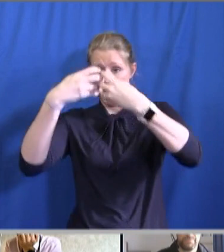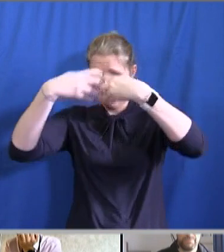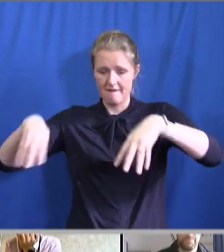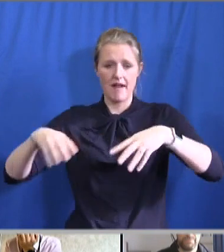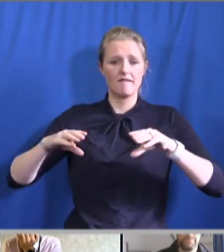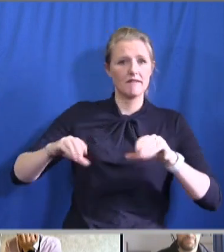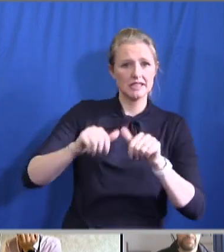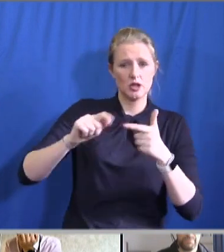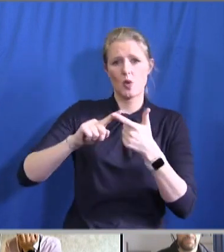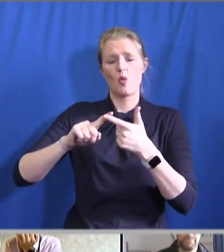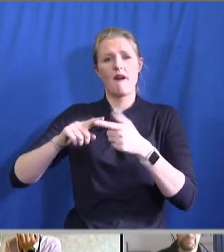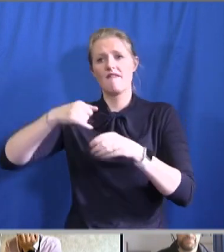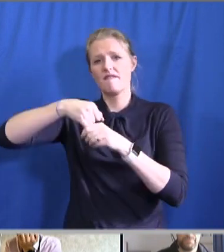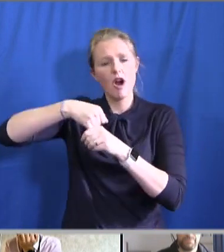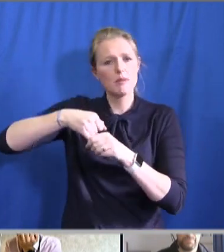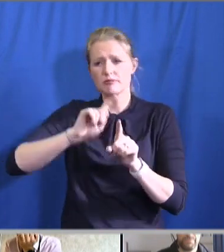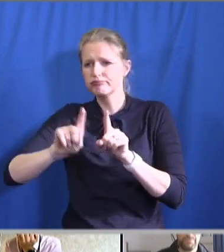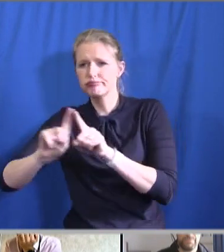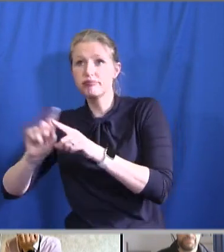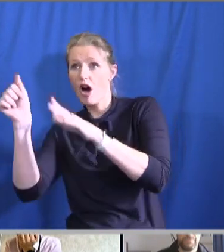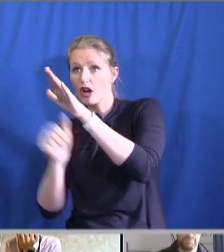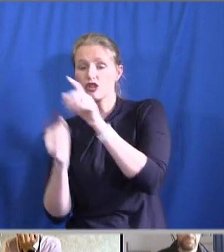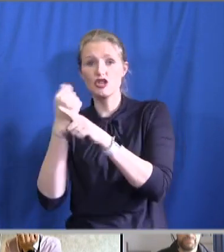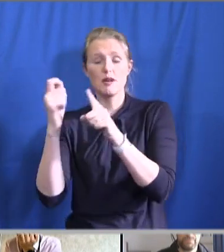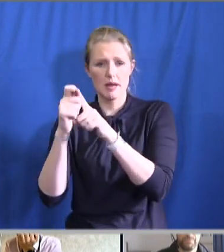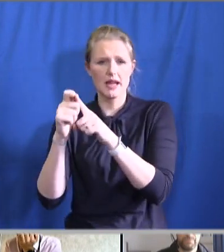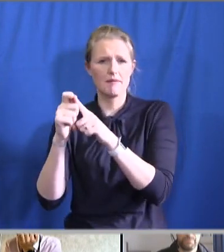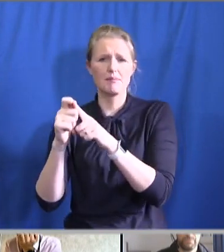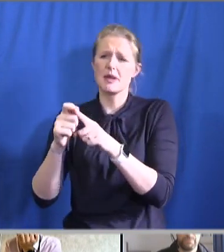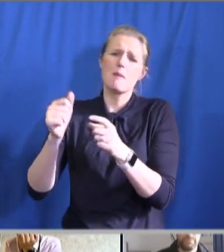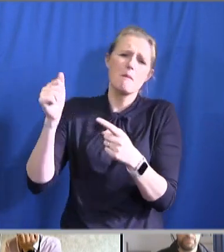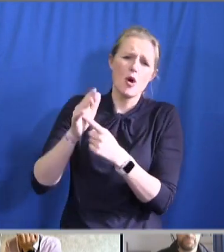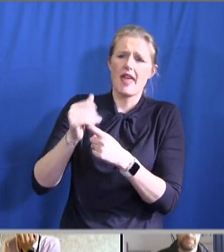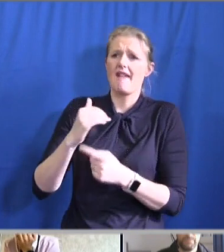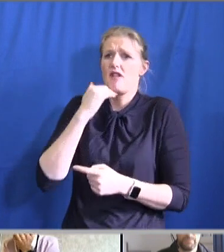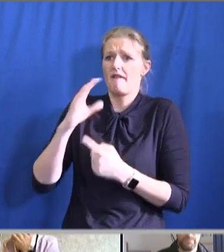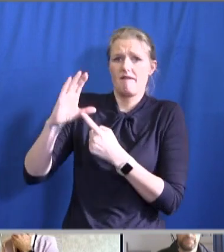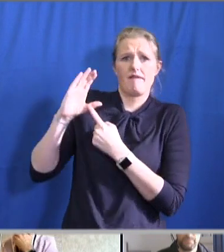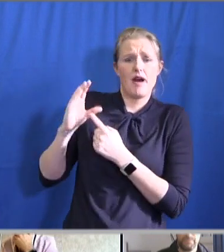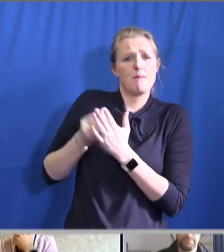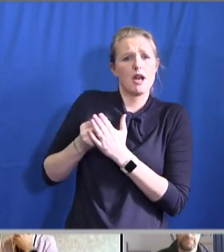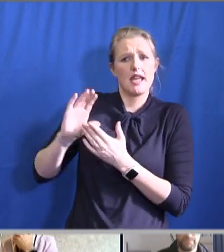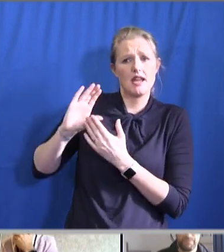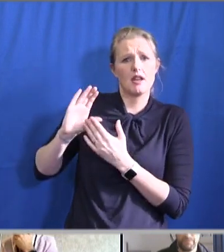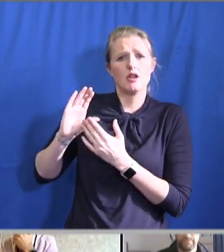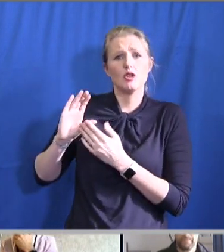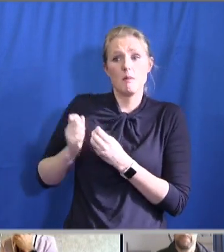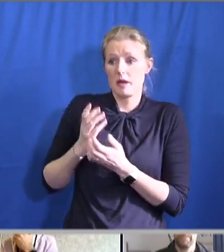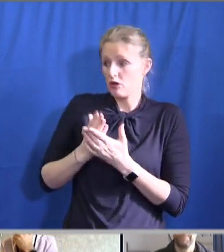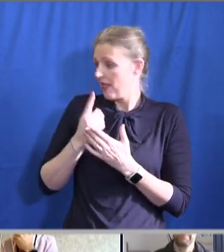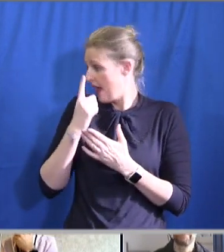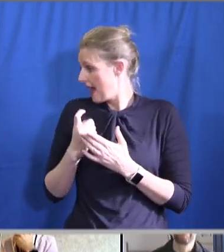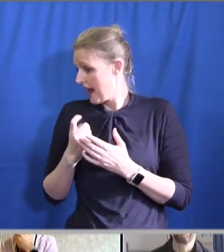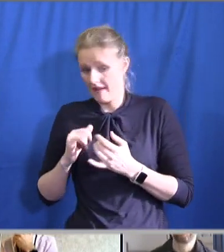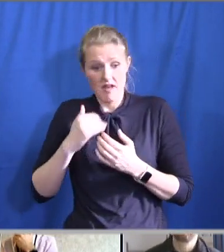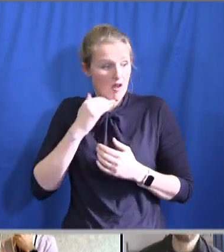actually into GP practice, but also the capital expenditure they need as well to increase the physical footprint that they need to see